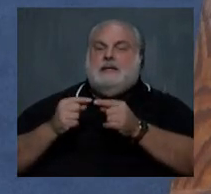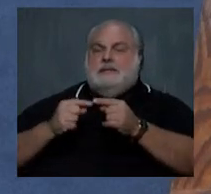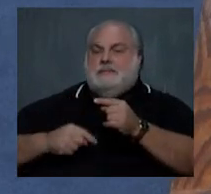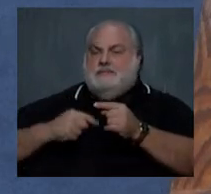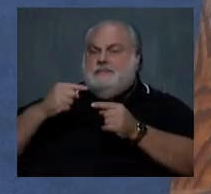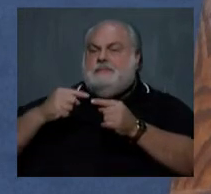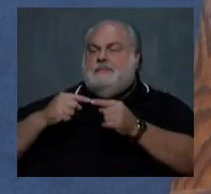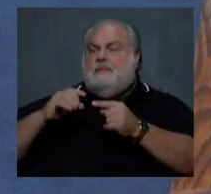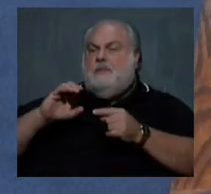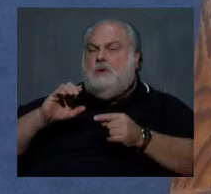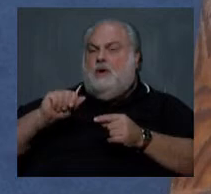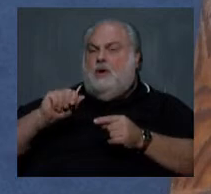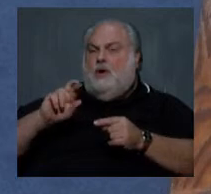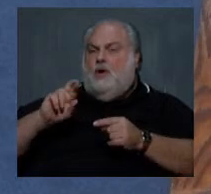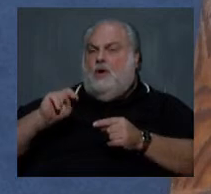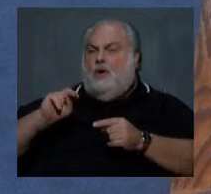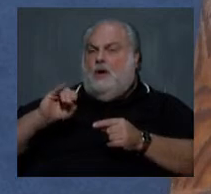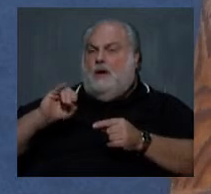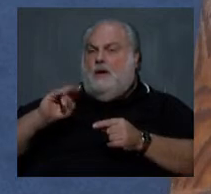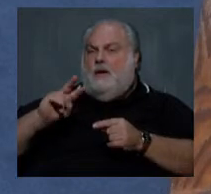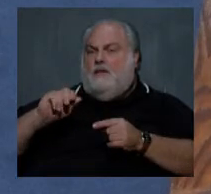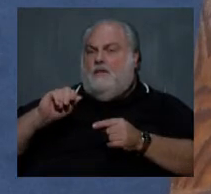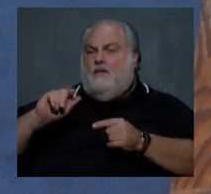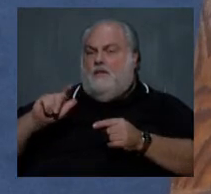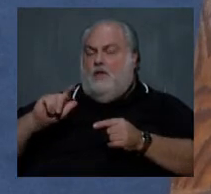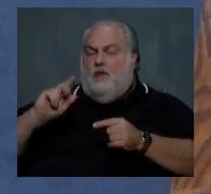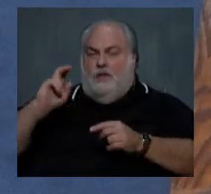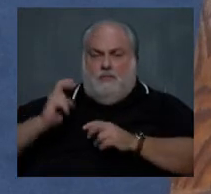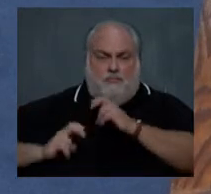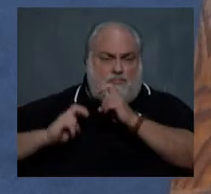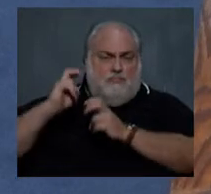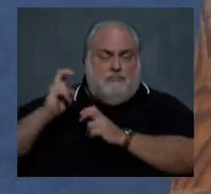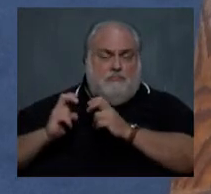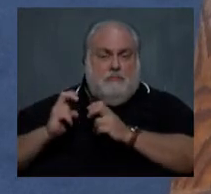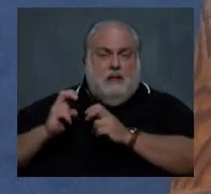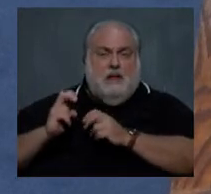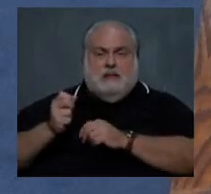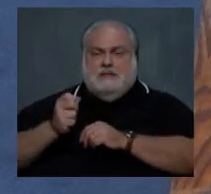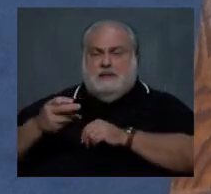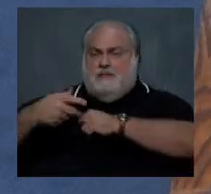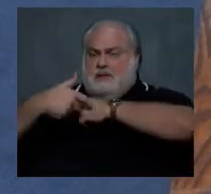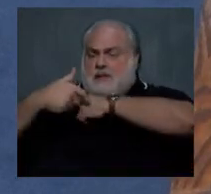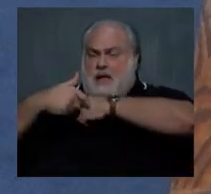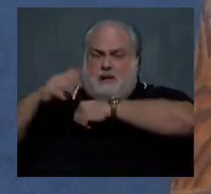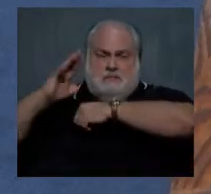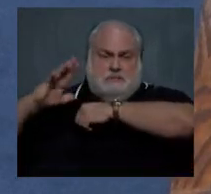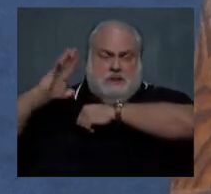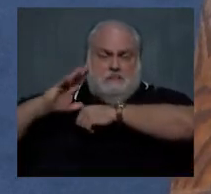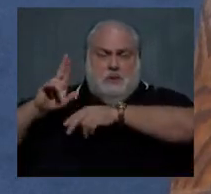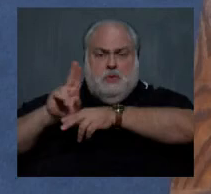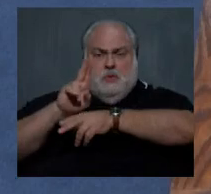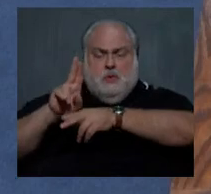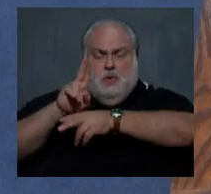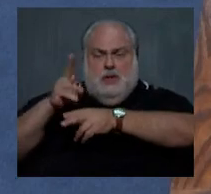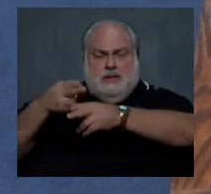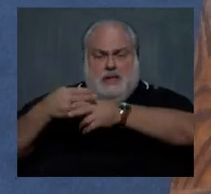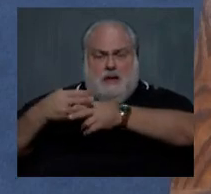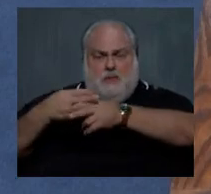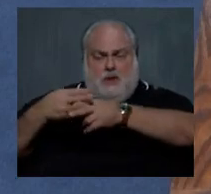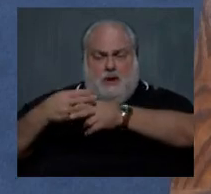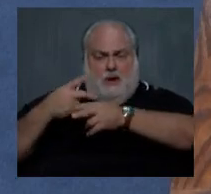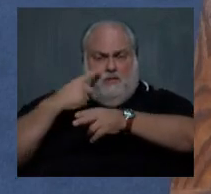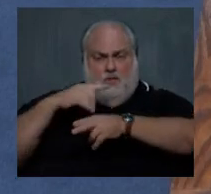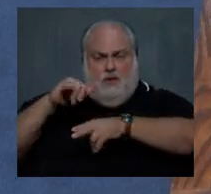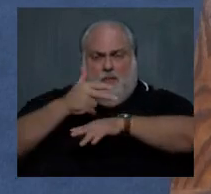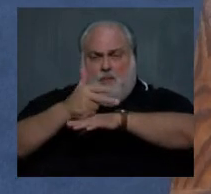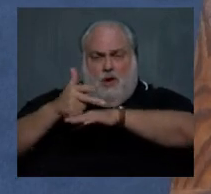They currently, it has been used a couple times in the past for temporary, for that carnival in the parking lot. And